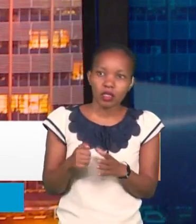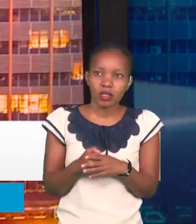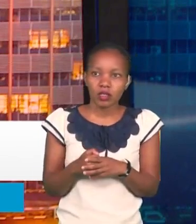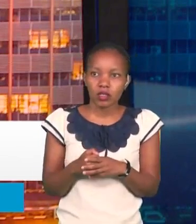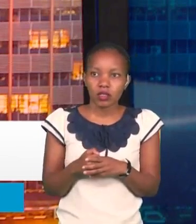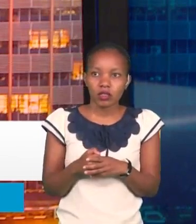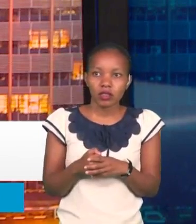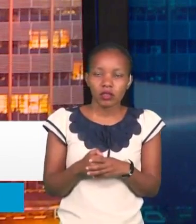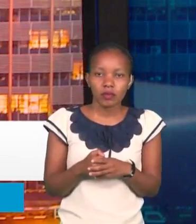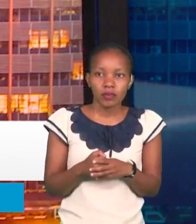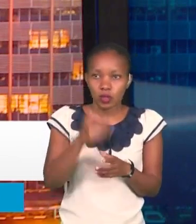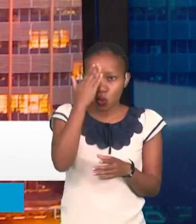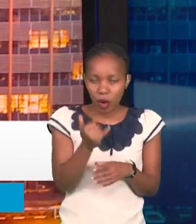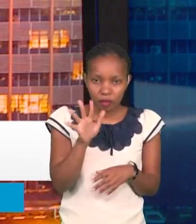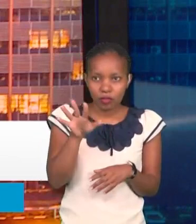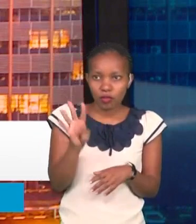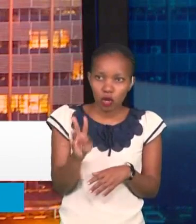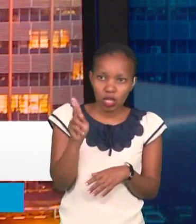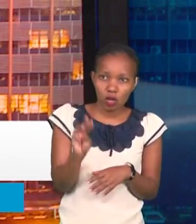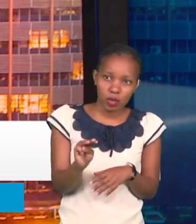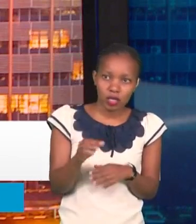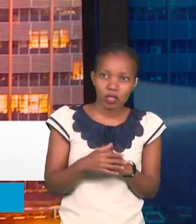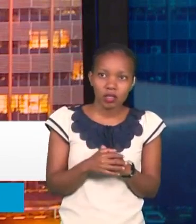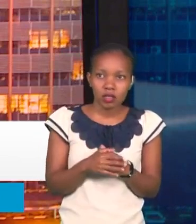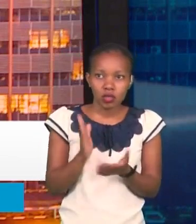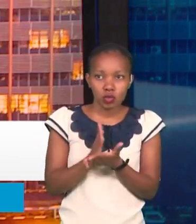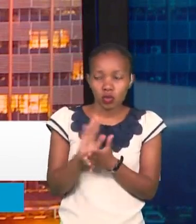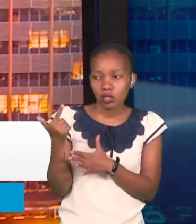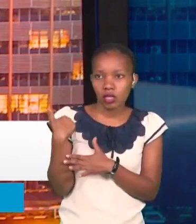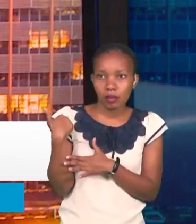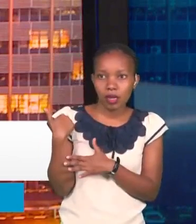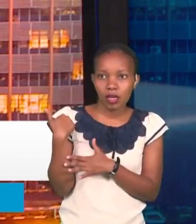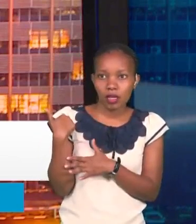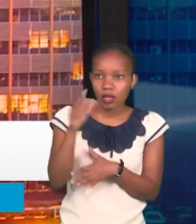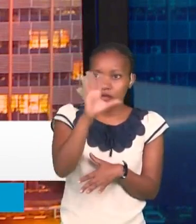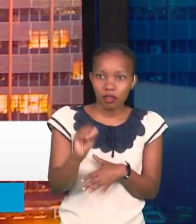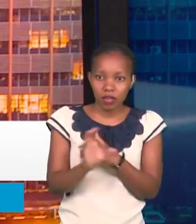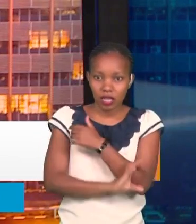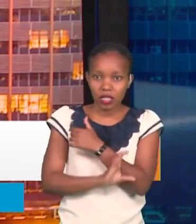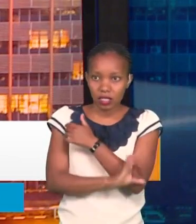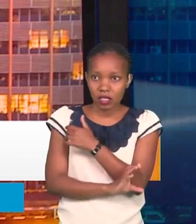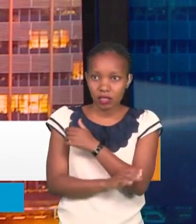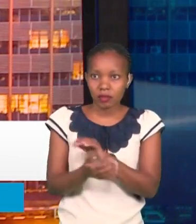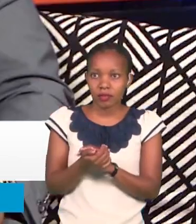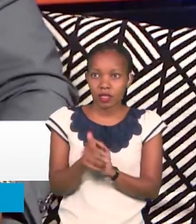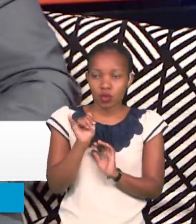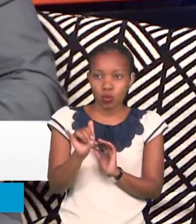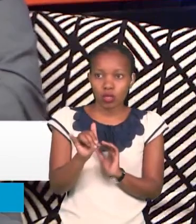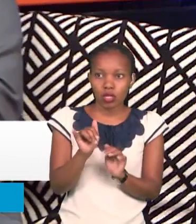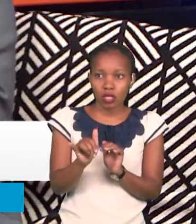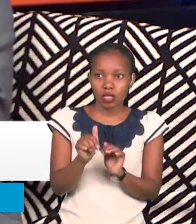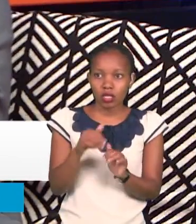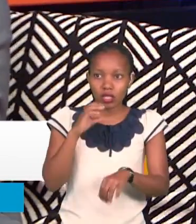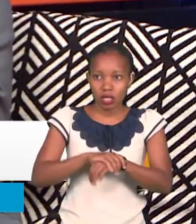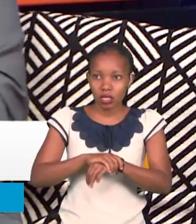Yeah. Why 54? Because 54, ideally, is the number of okay. African okay. countries okay. that adopted